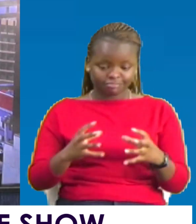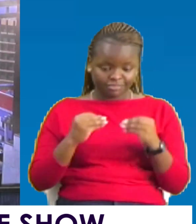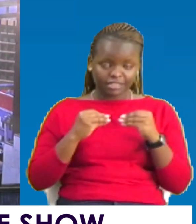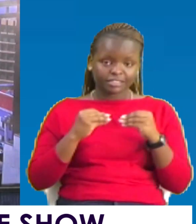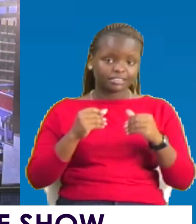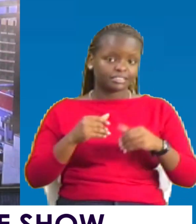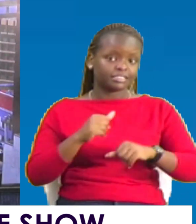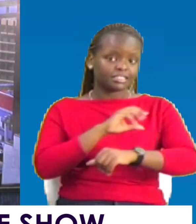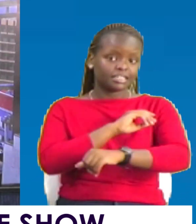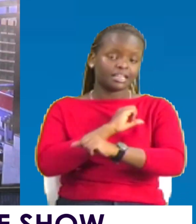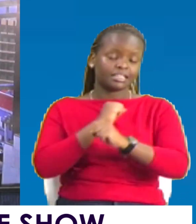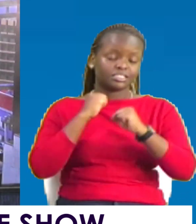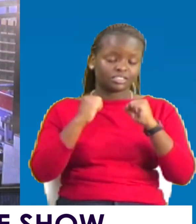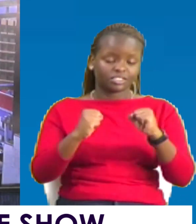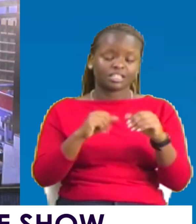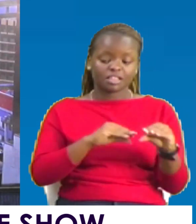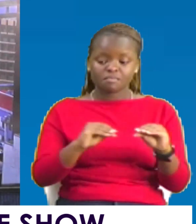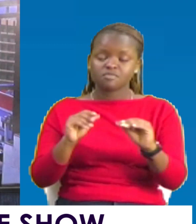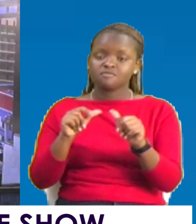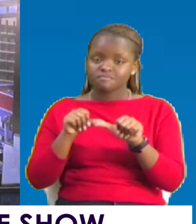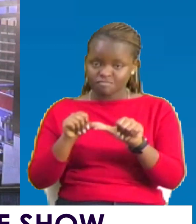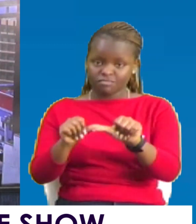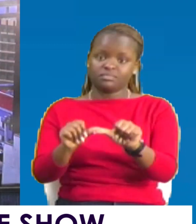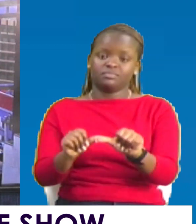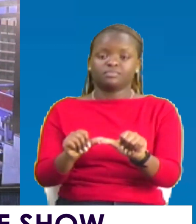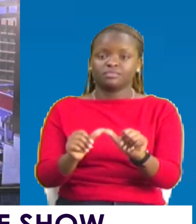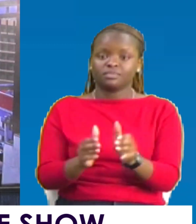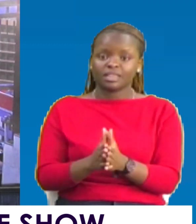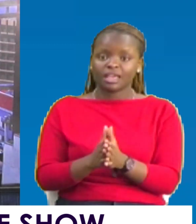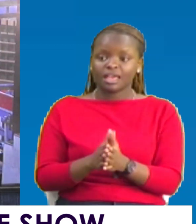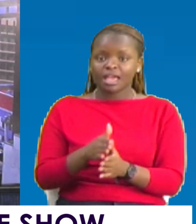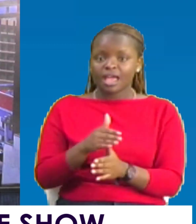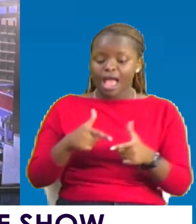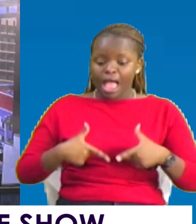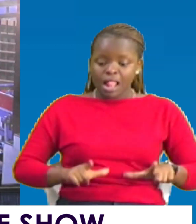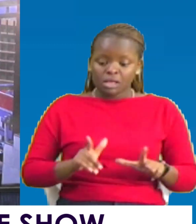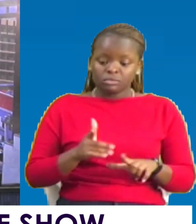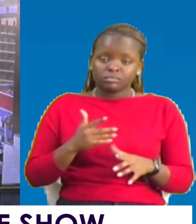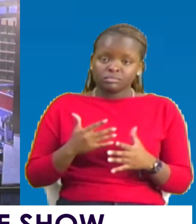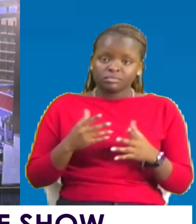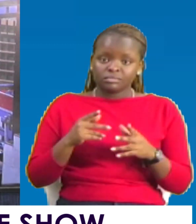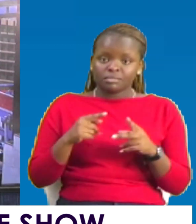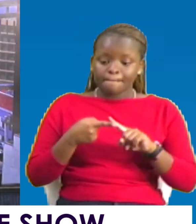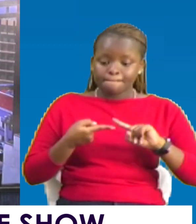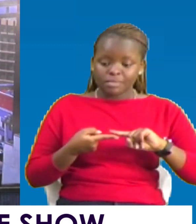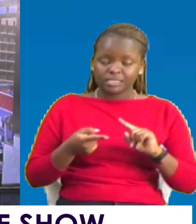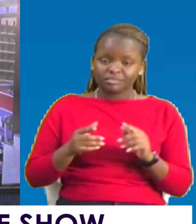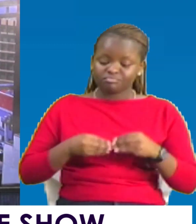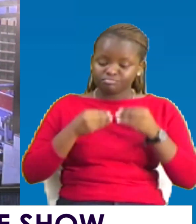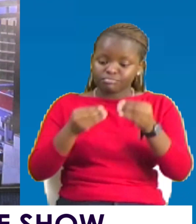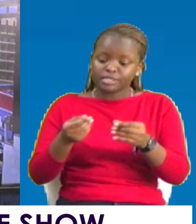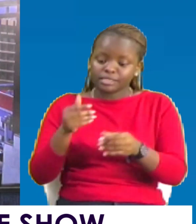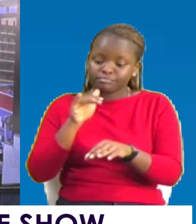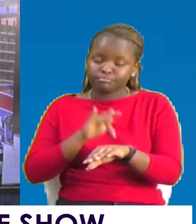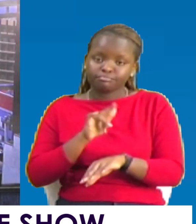on. Do not allow the things that brought scars in the lives of your parents to bring scars on